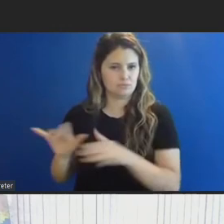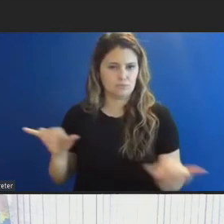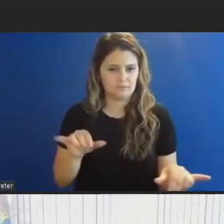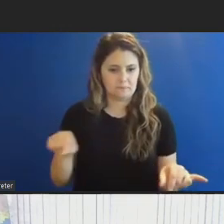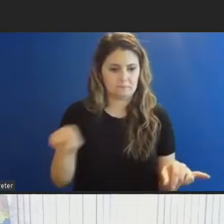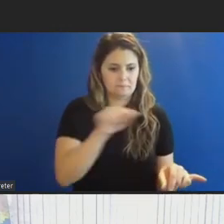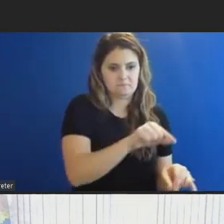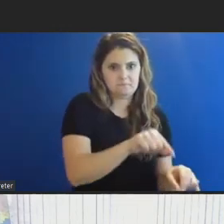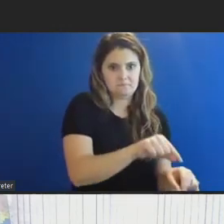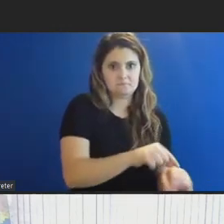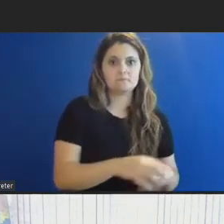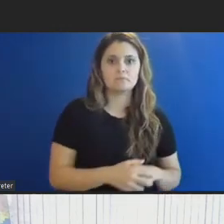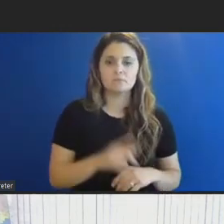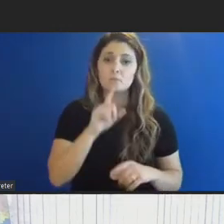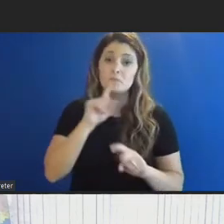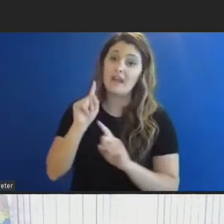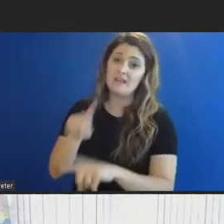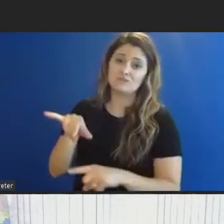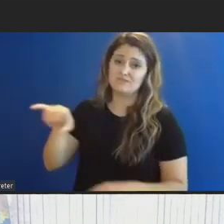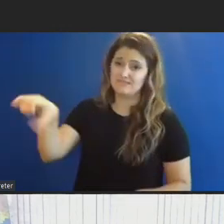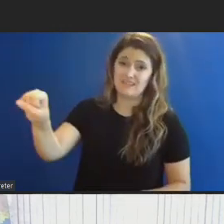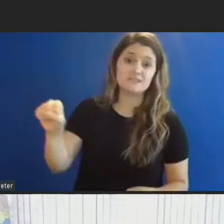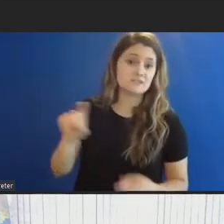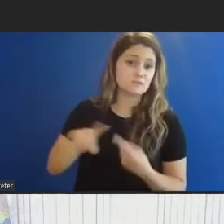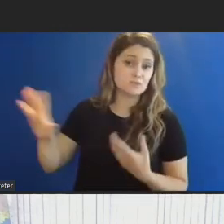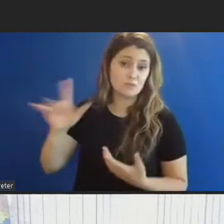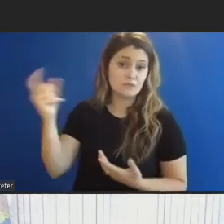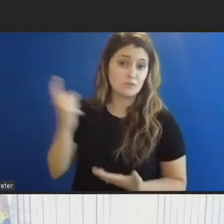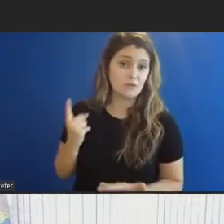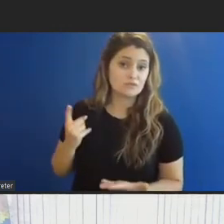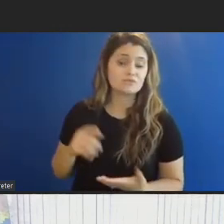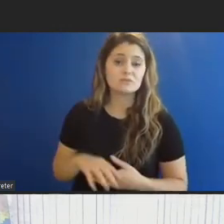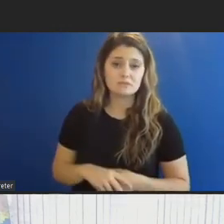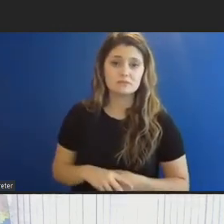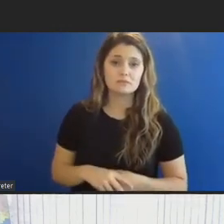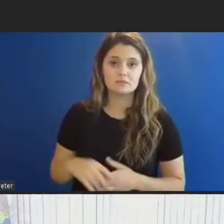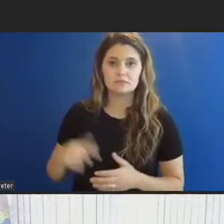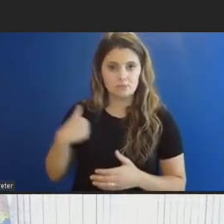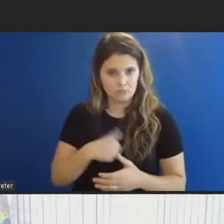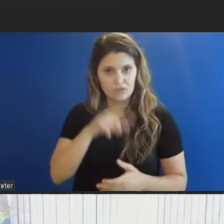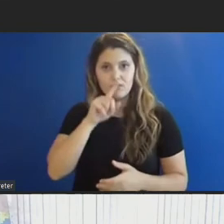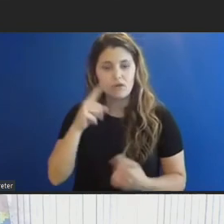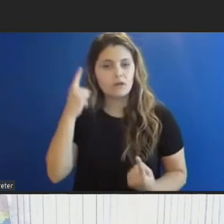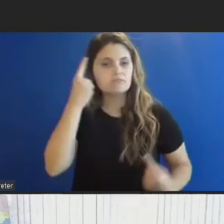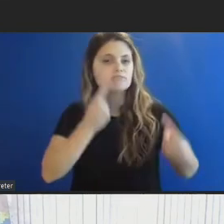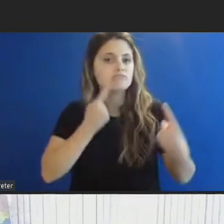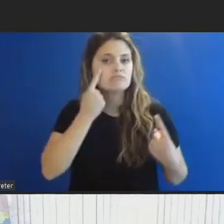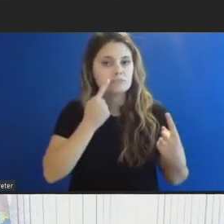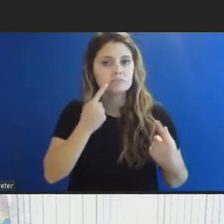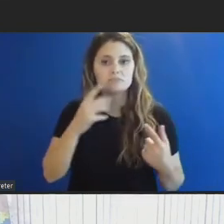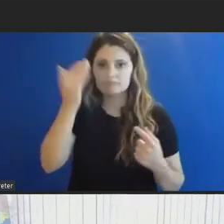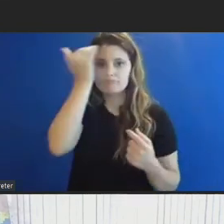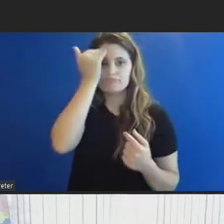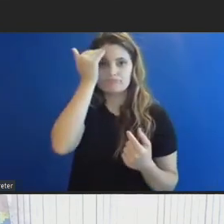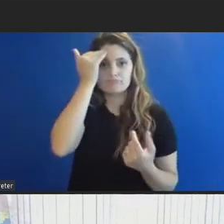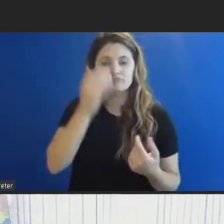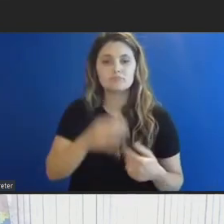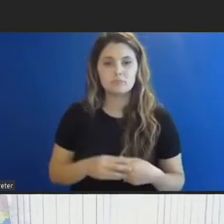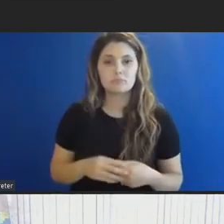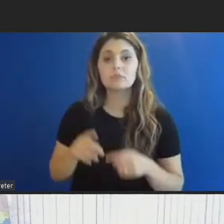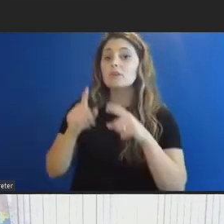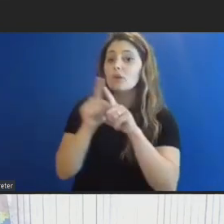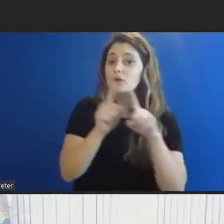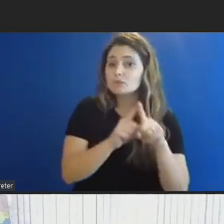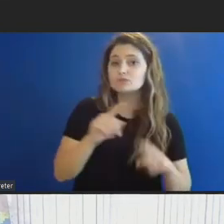So I'd say the answer is yes to your question. It's something that we're very much aware of. There's also